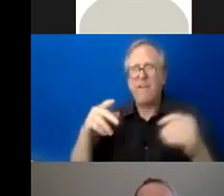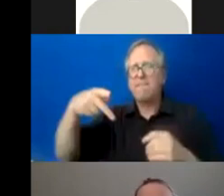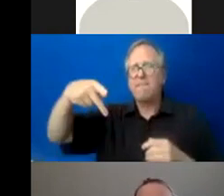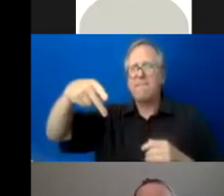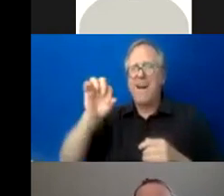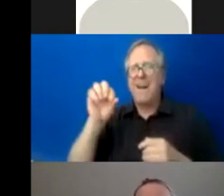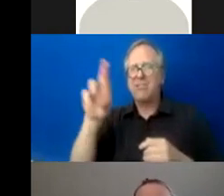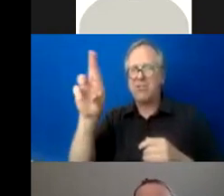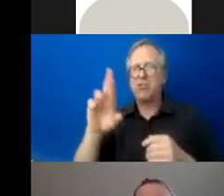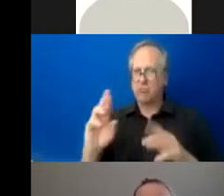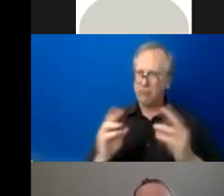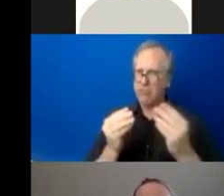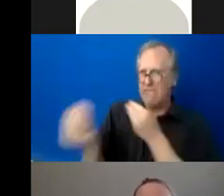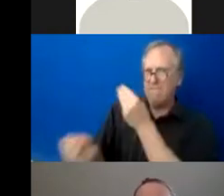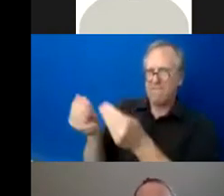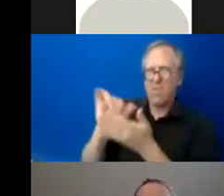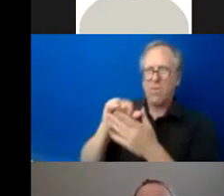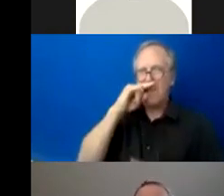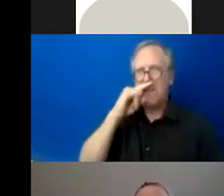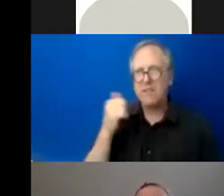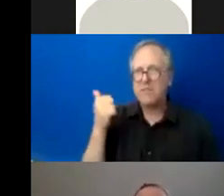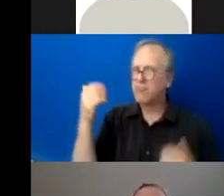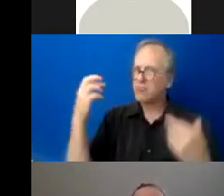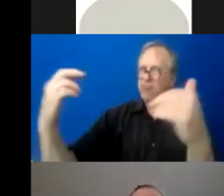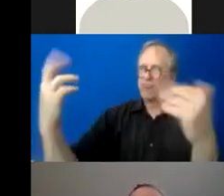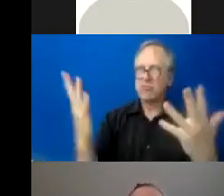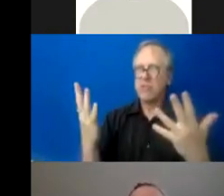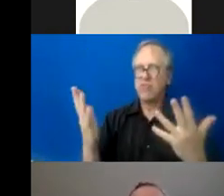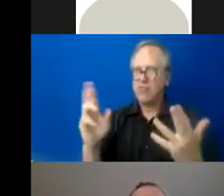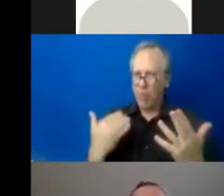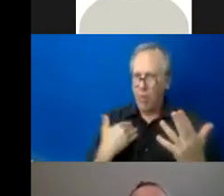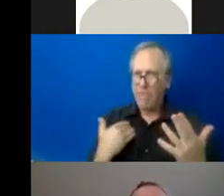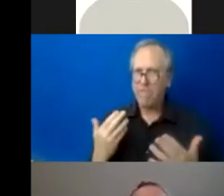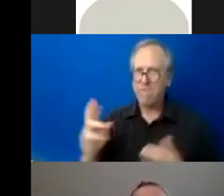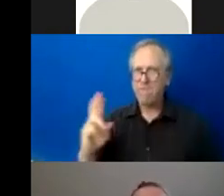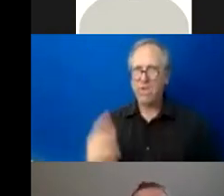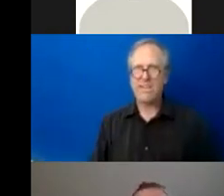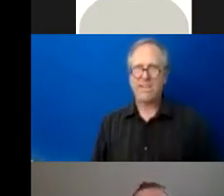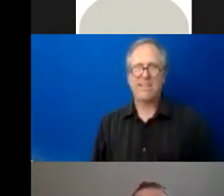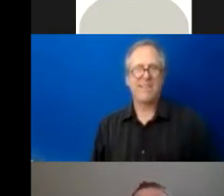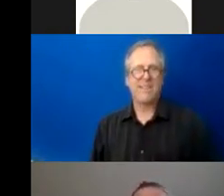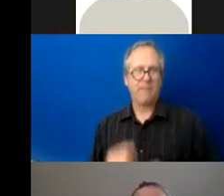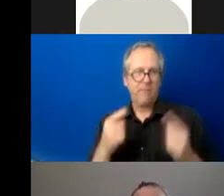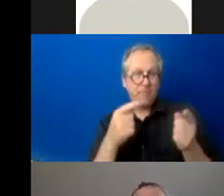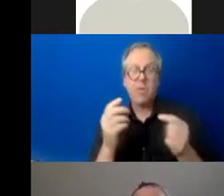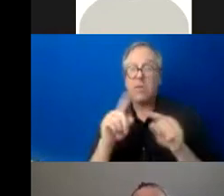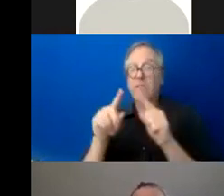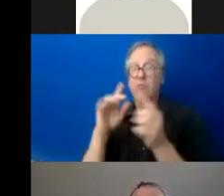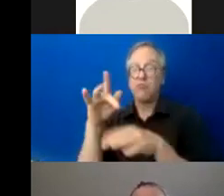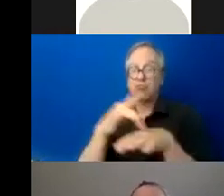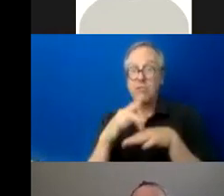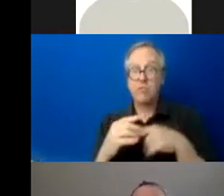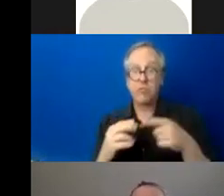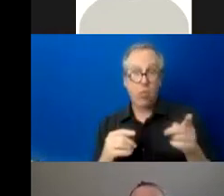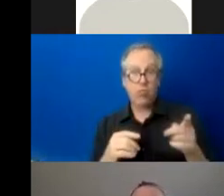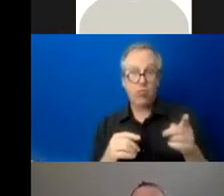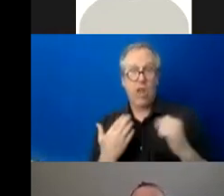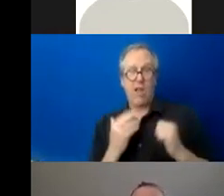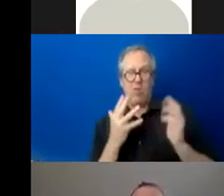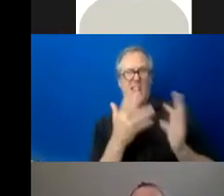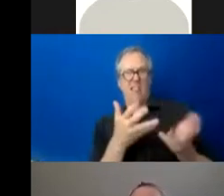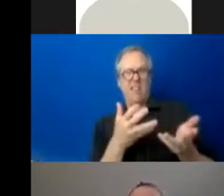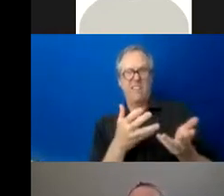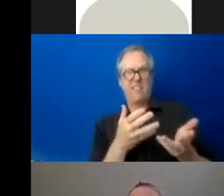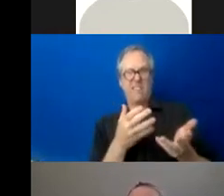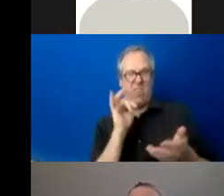given to these kiddos. Here's some great resources. I'm going to kind of leave this slide up at this